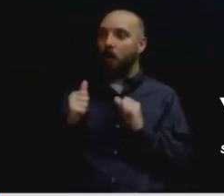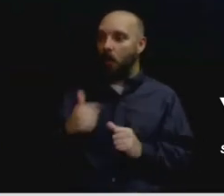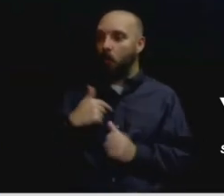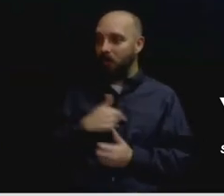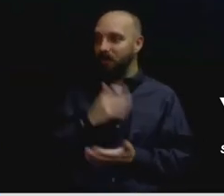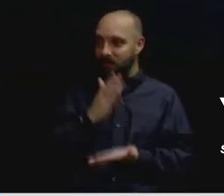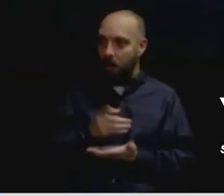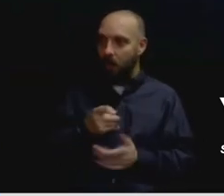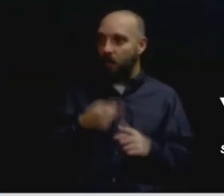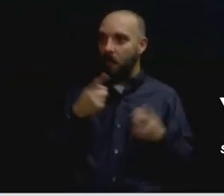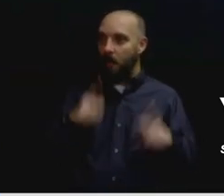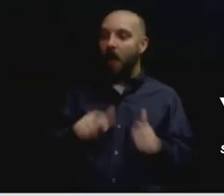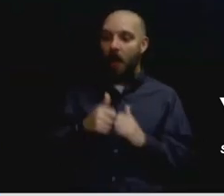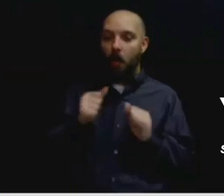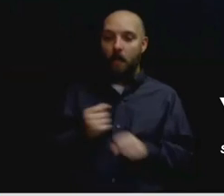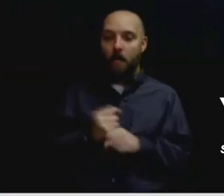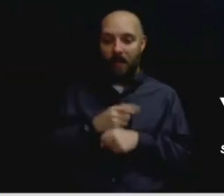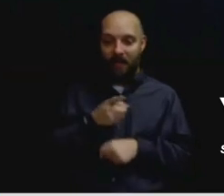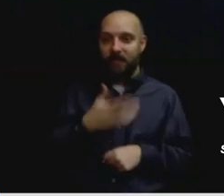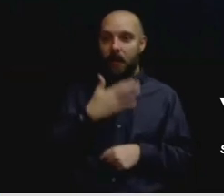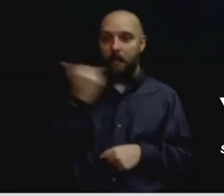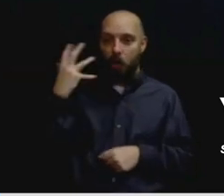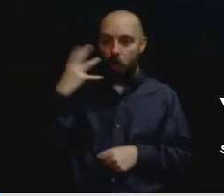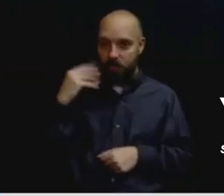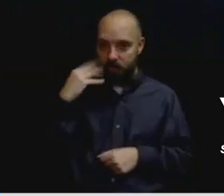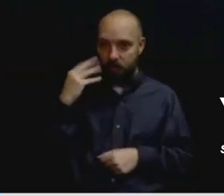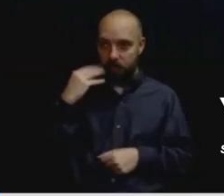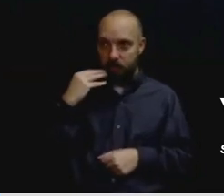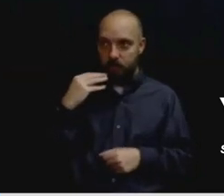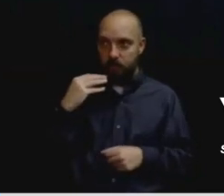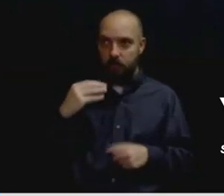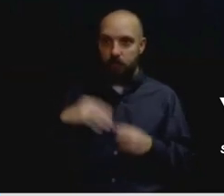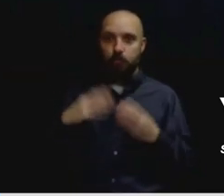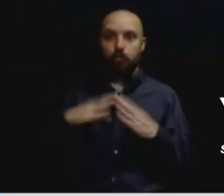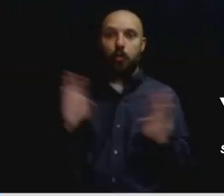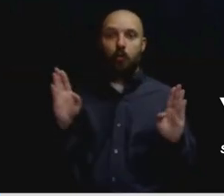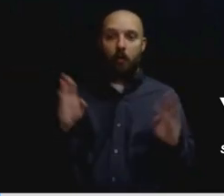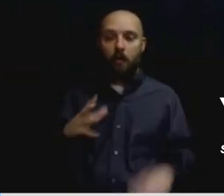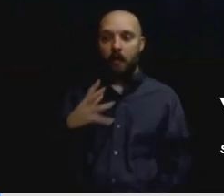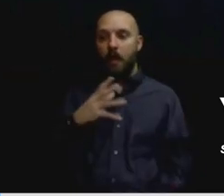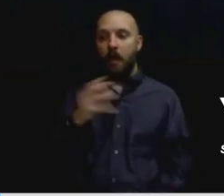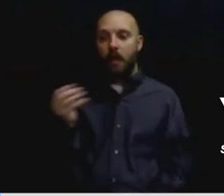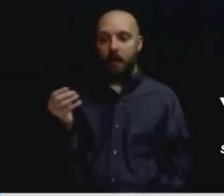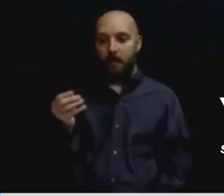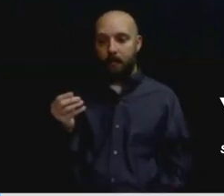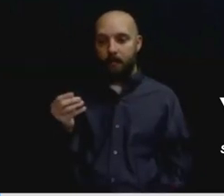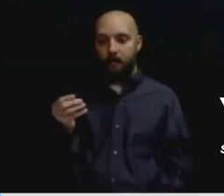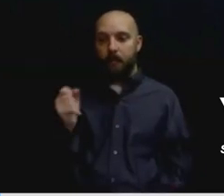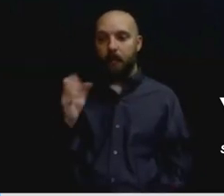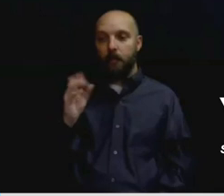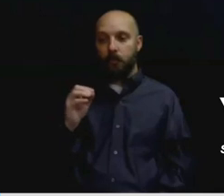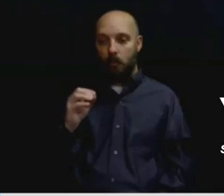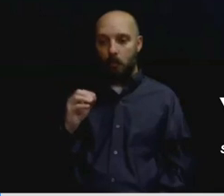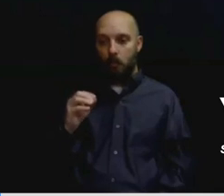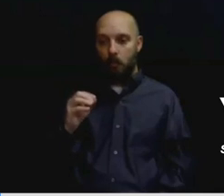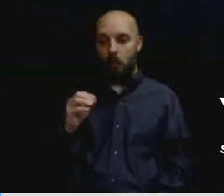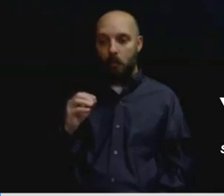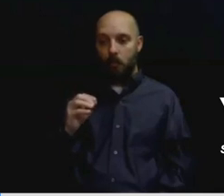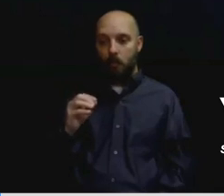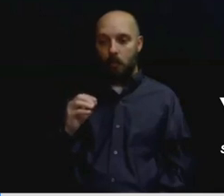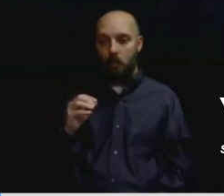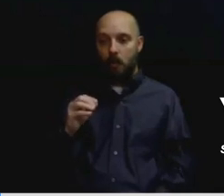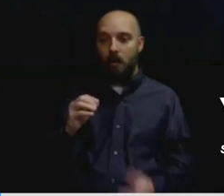happening? How can we make this a better experience all around? And so